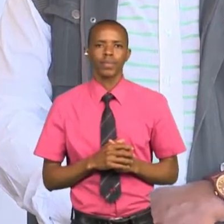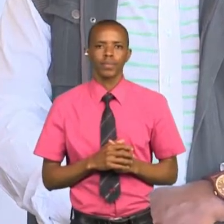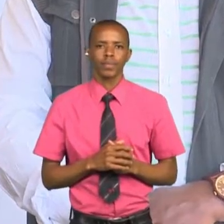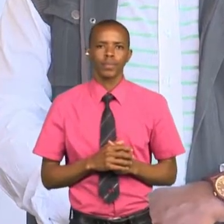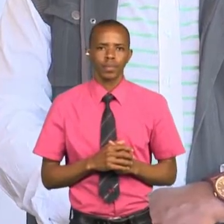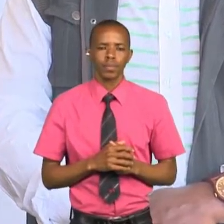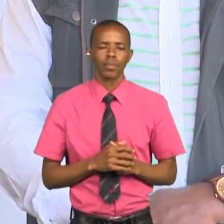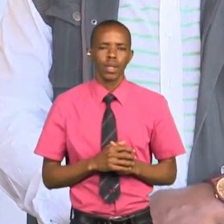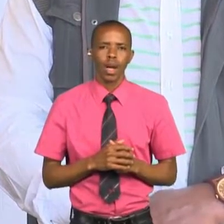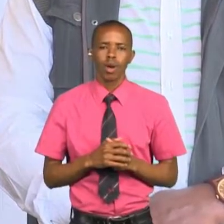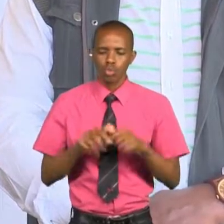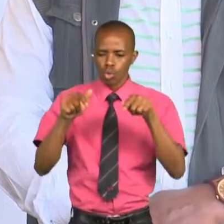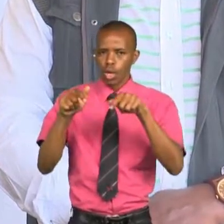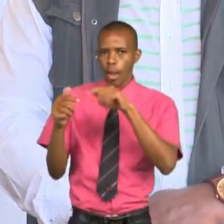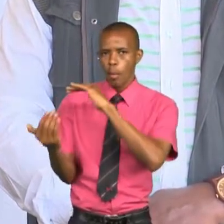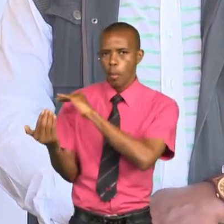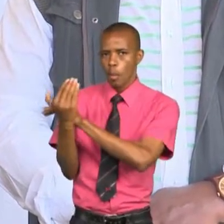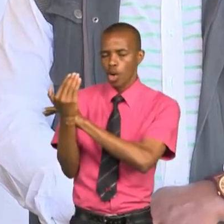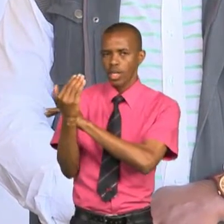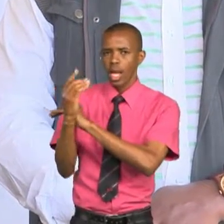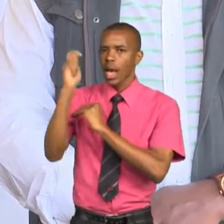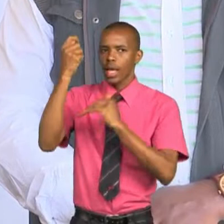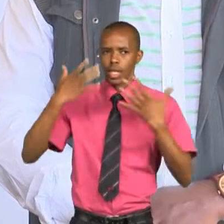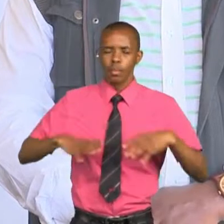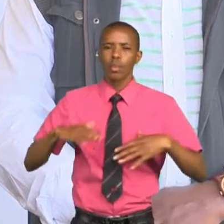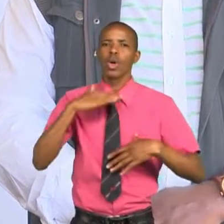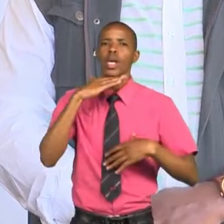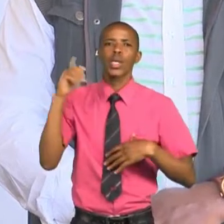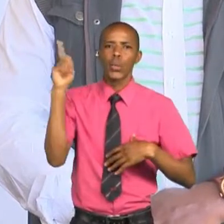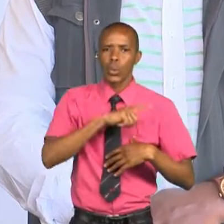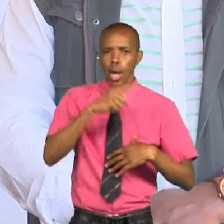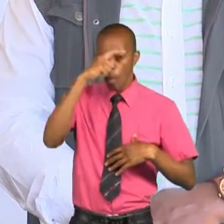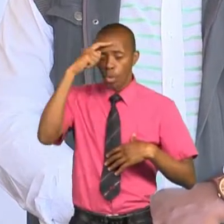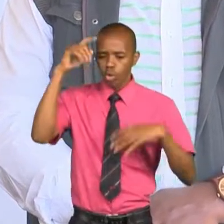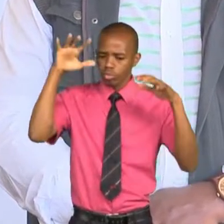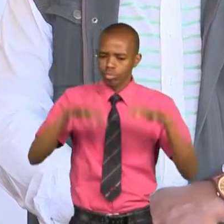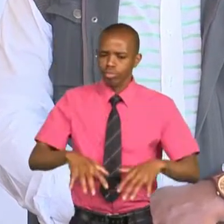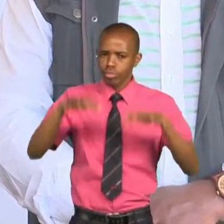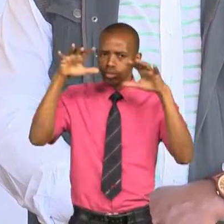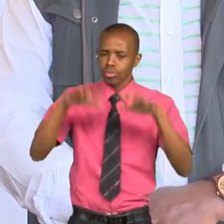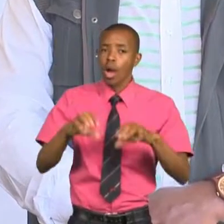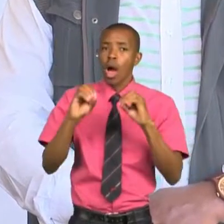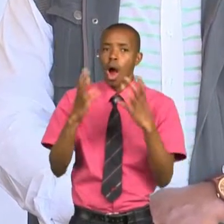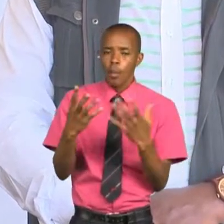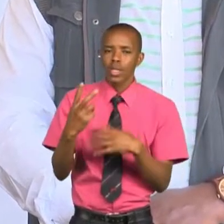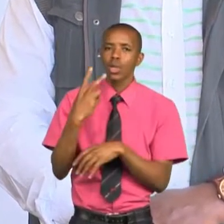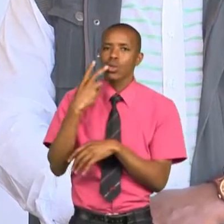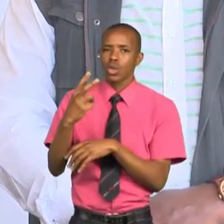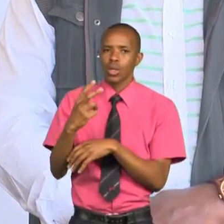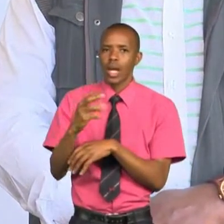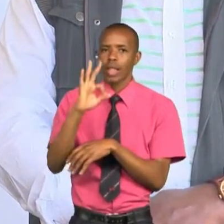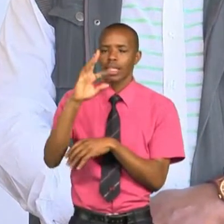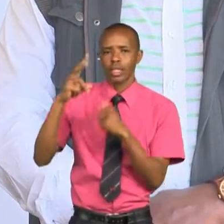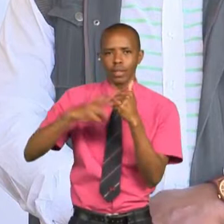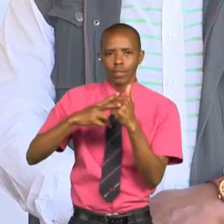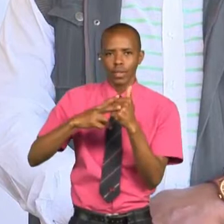As of this morning, Kenyans who have lost their lives due to floods are 237.